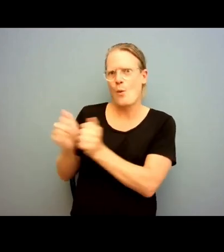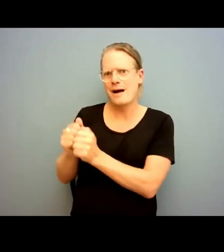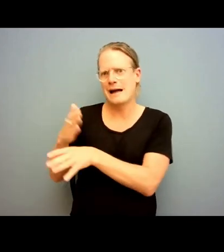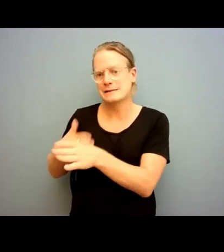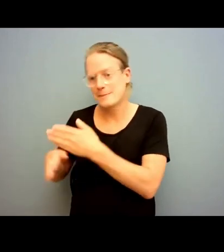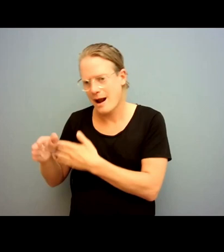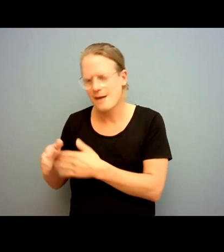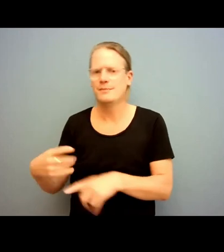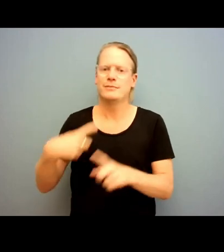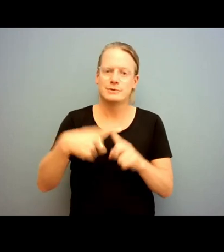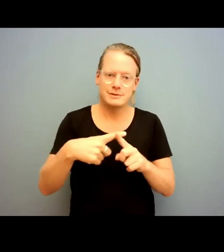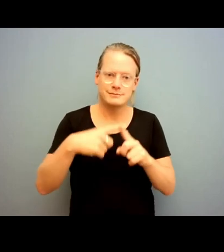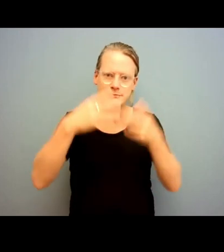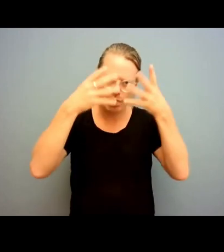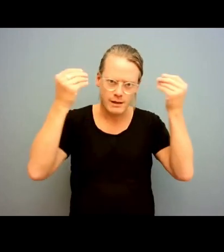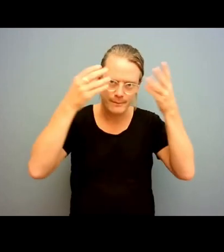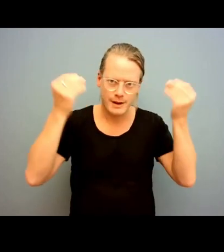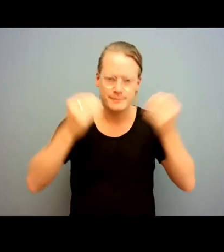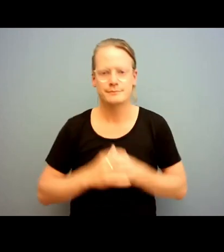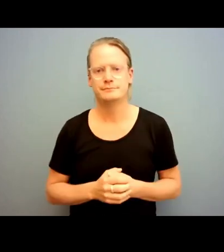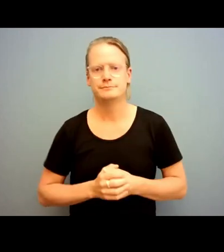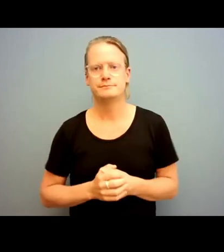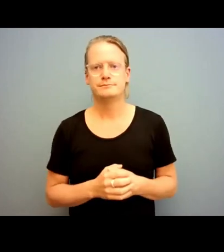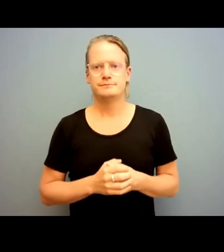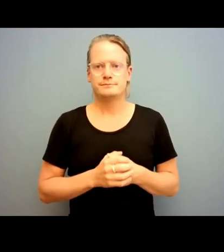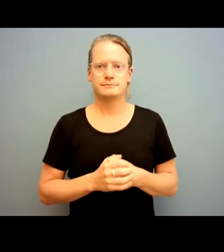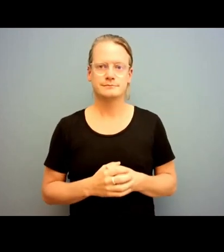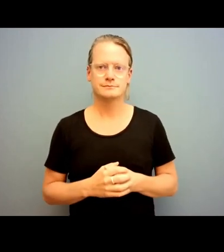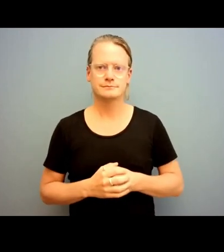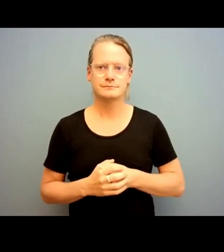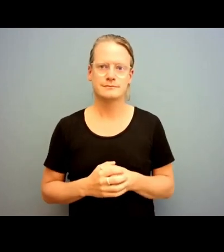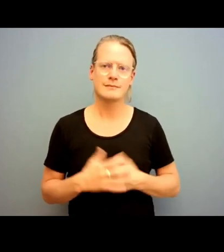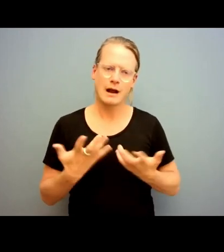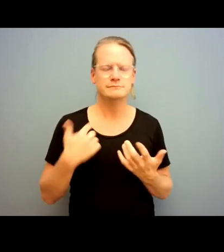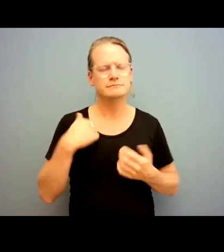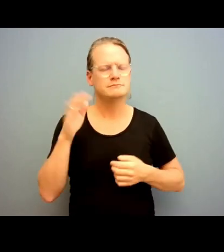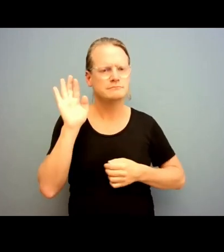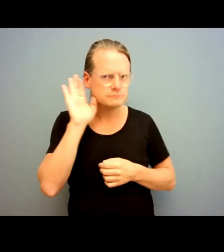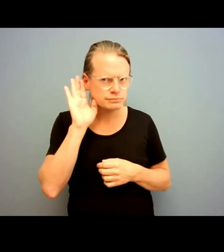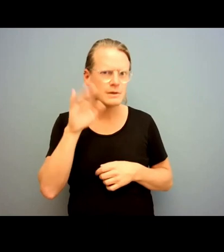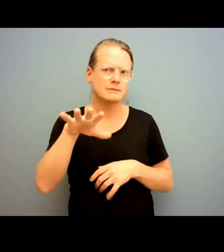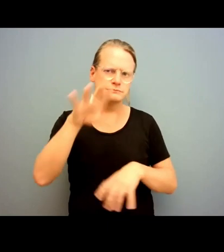about the human rights, high level